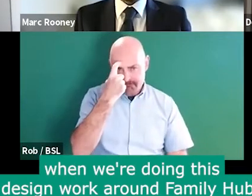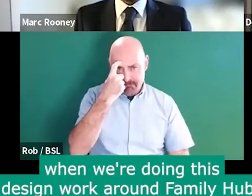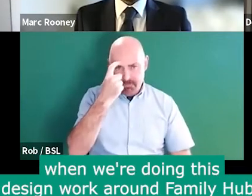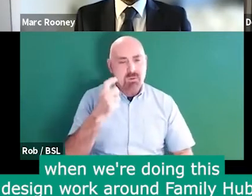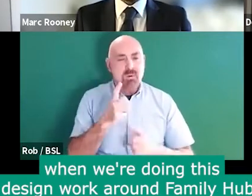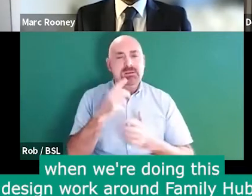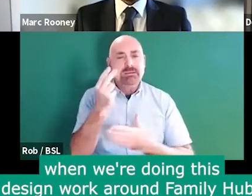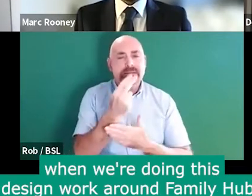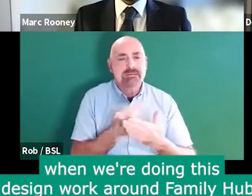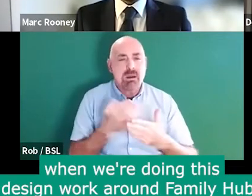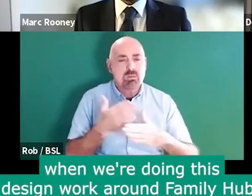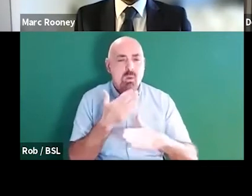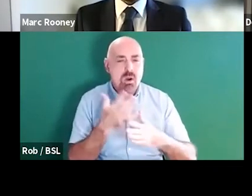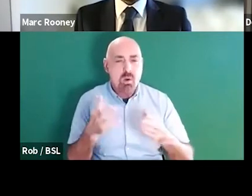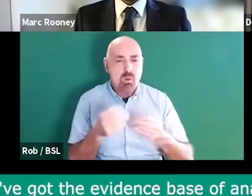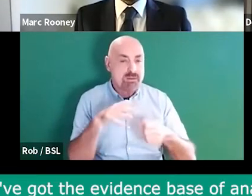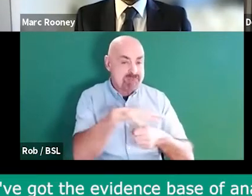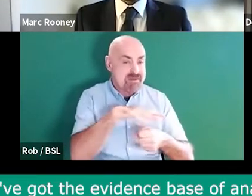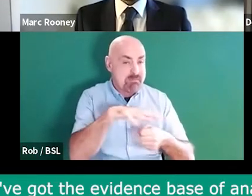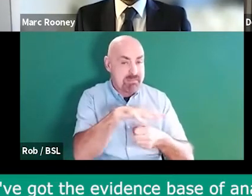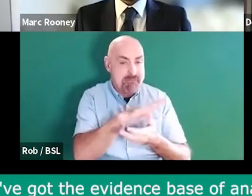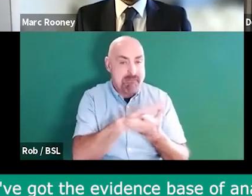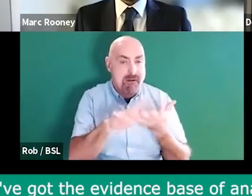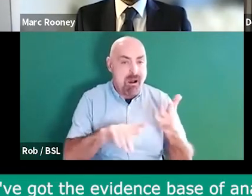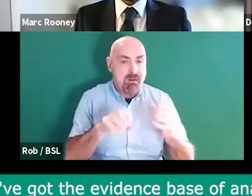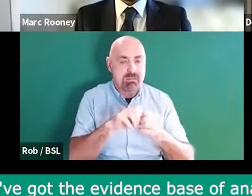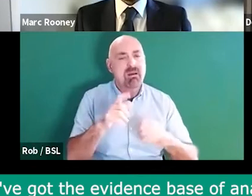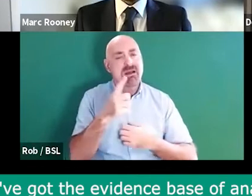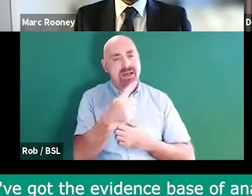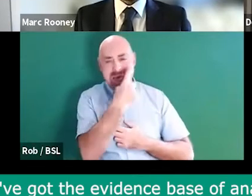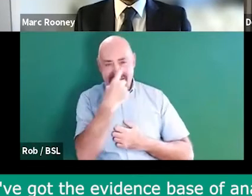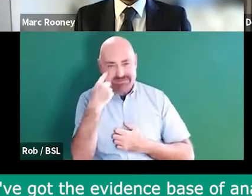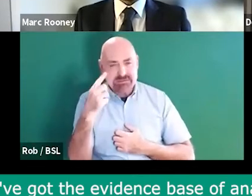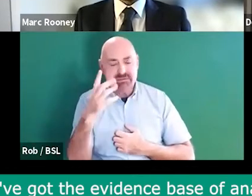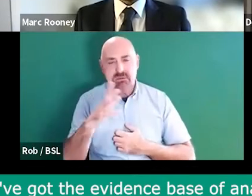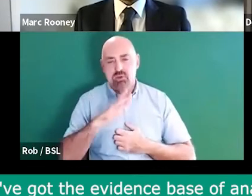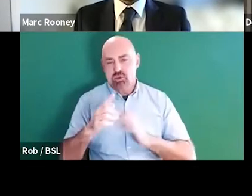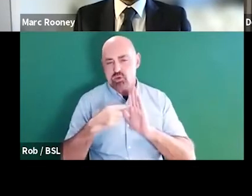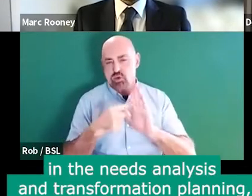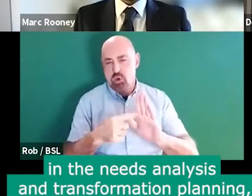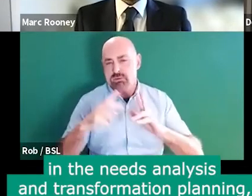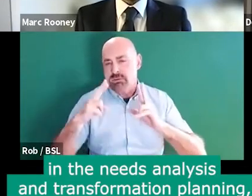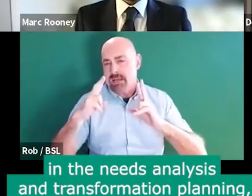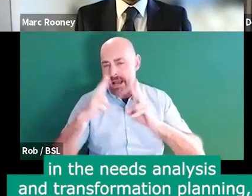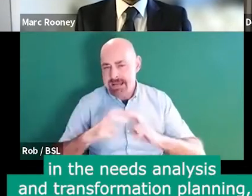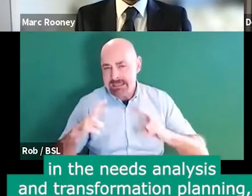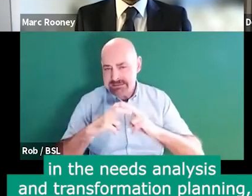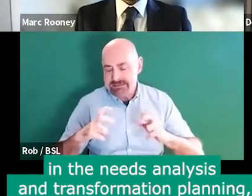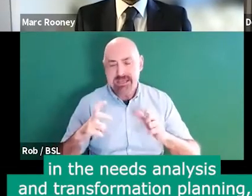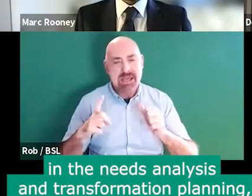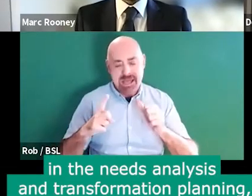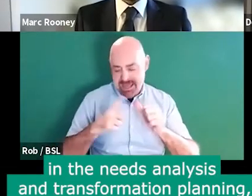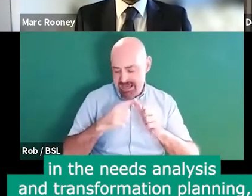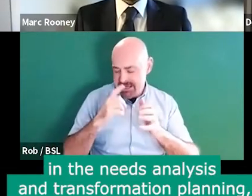this design work around family hubs. You've got the evidence base of analysis that in JSNA, in the needs analysis, in